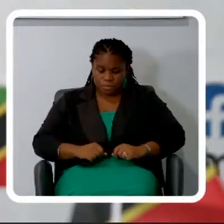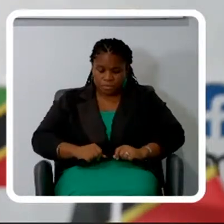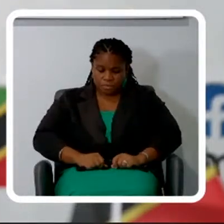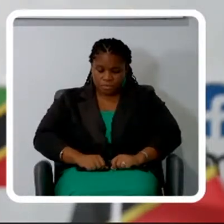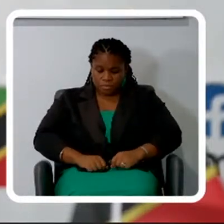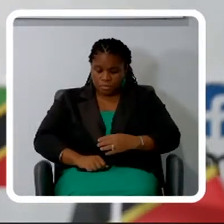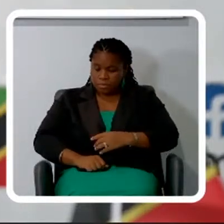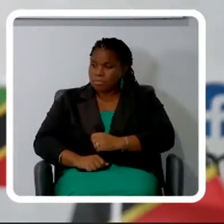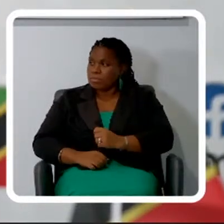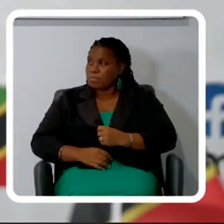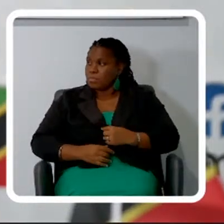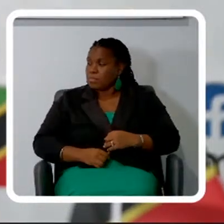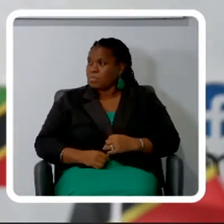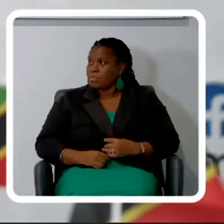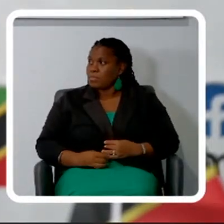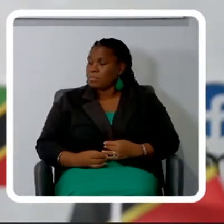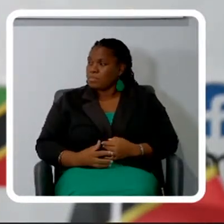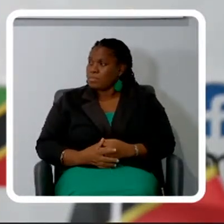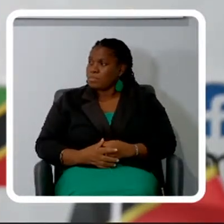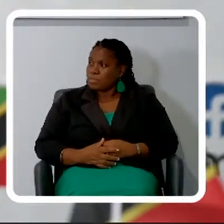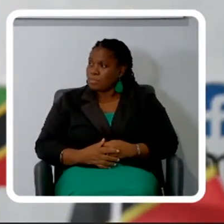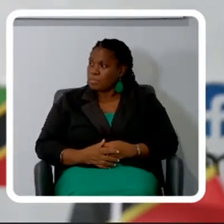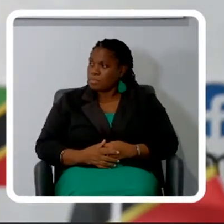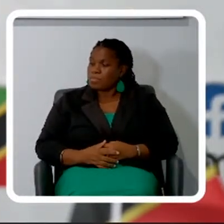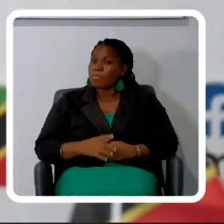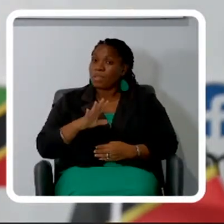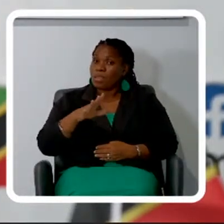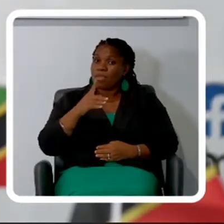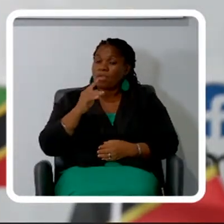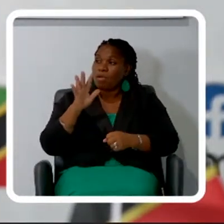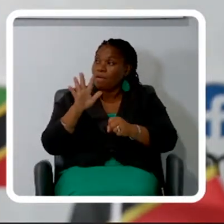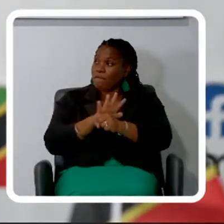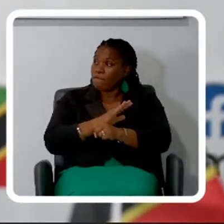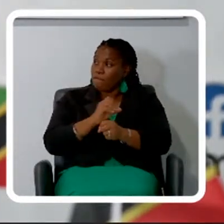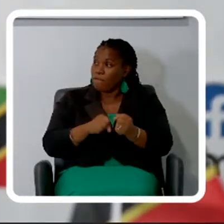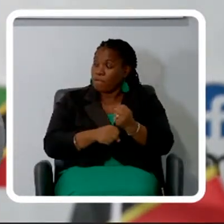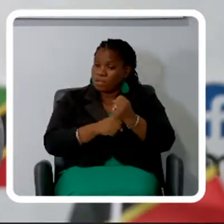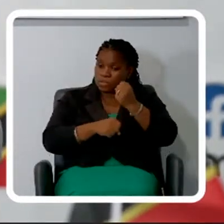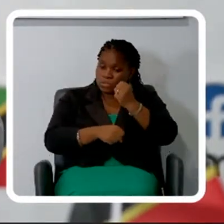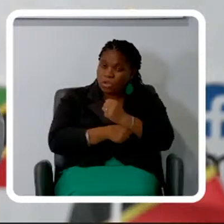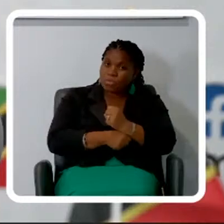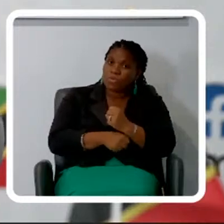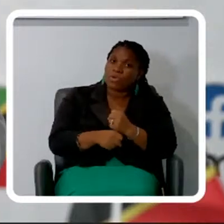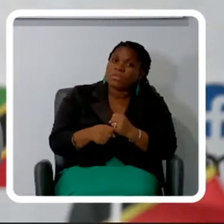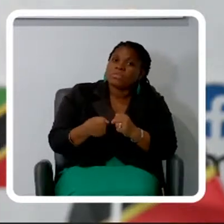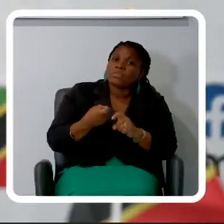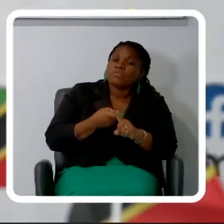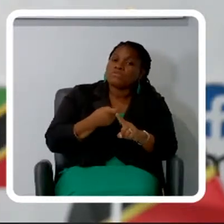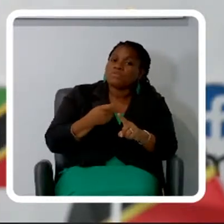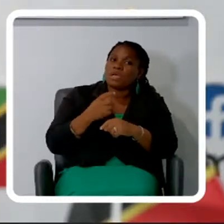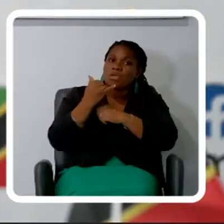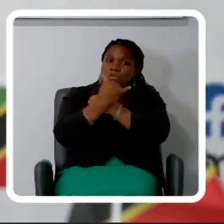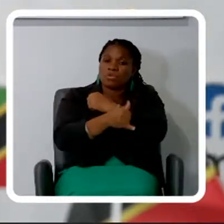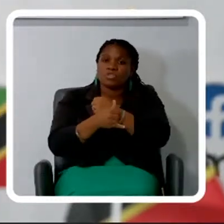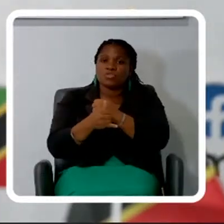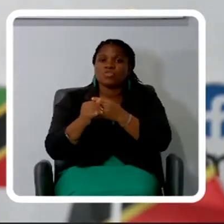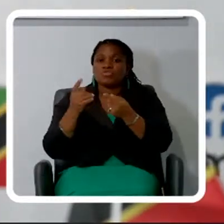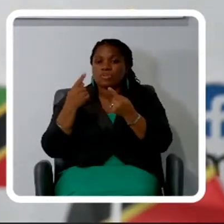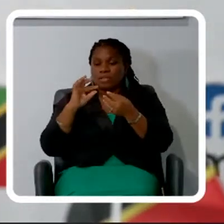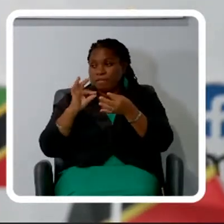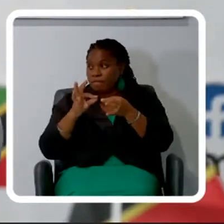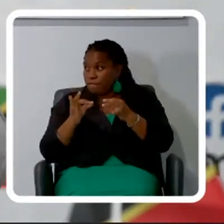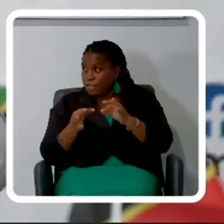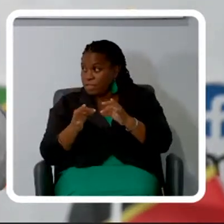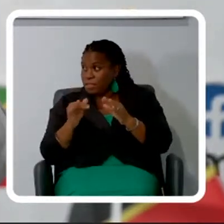your participation, your full support, so that as a country we can deal with it from a national perspective. That is why